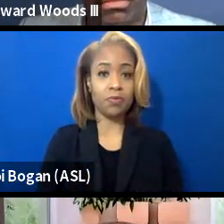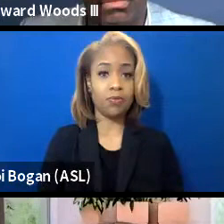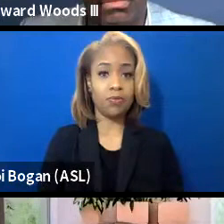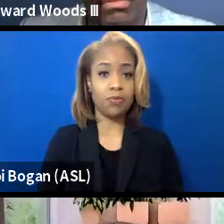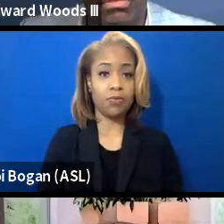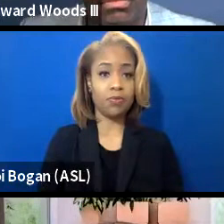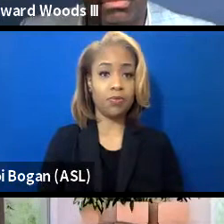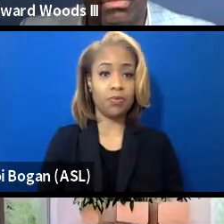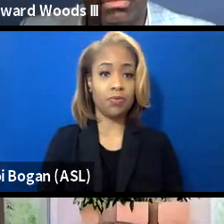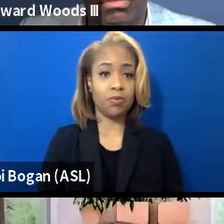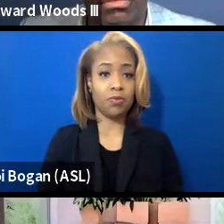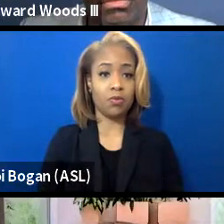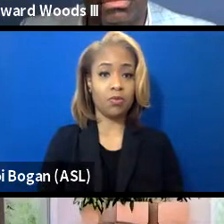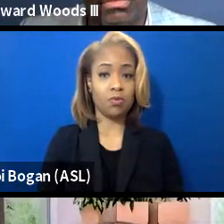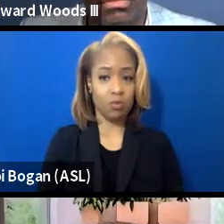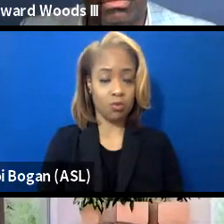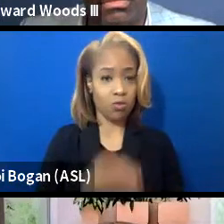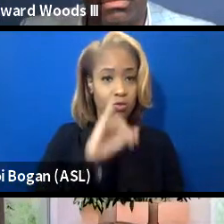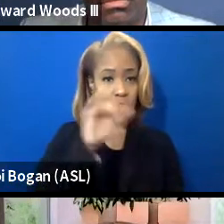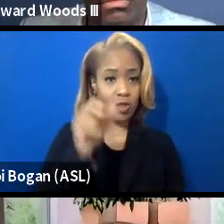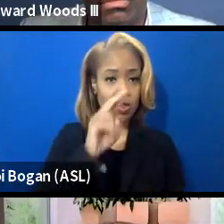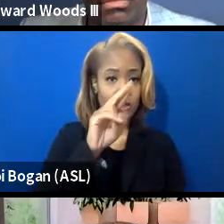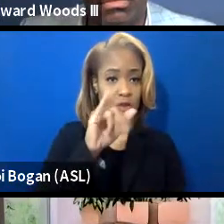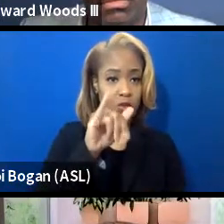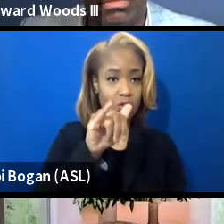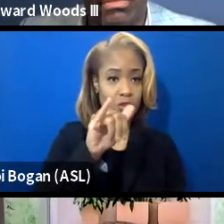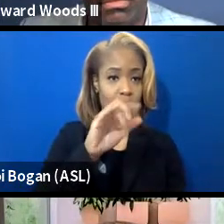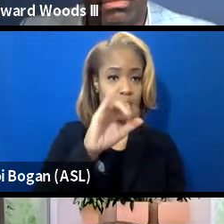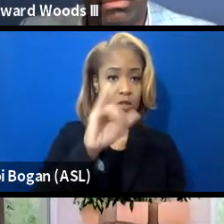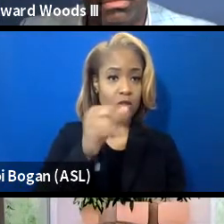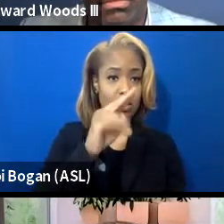All right. Julianne.